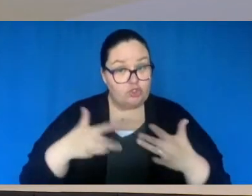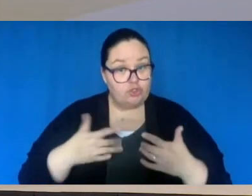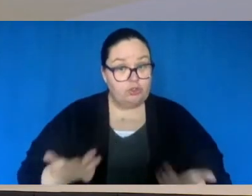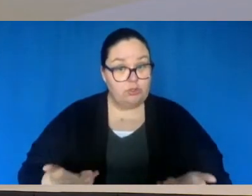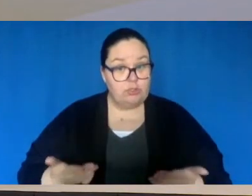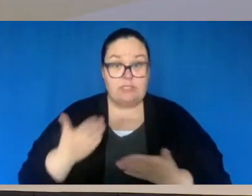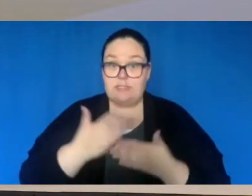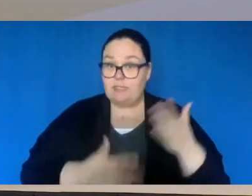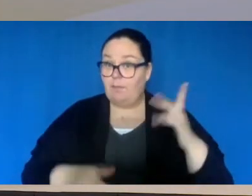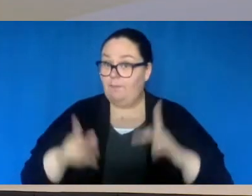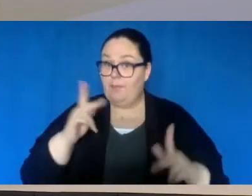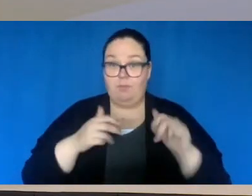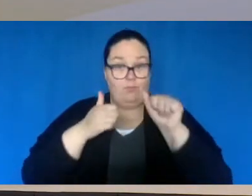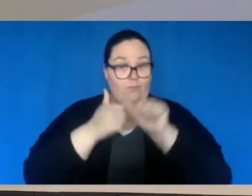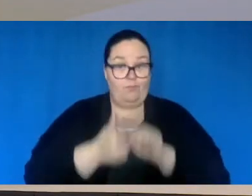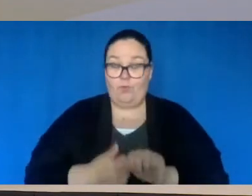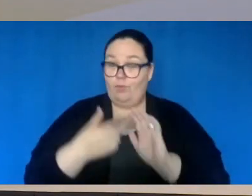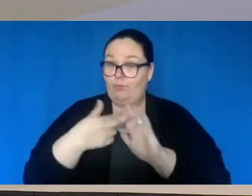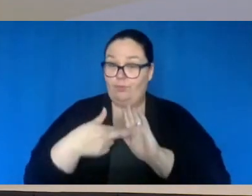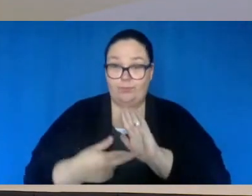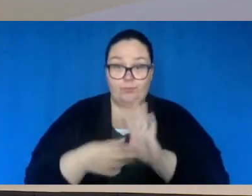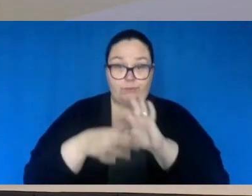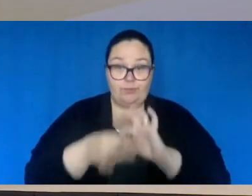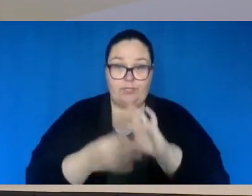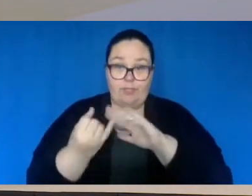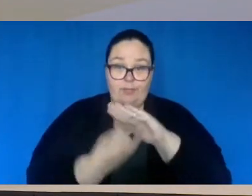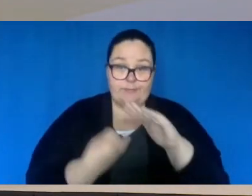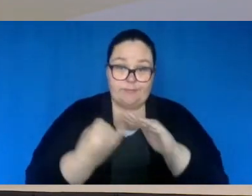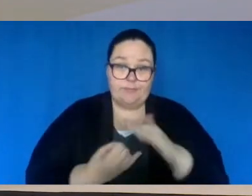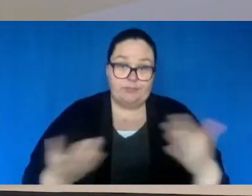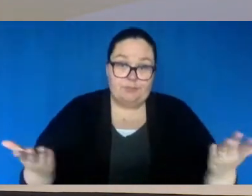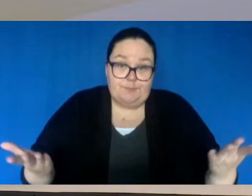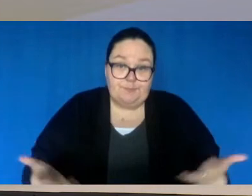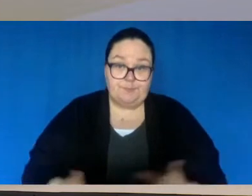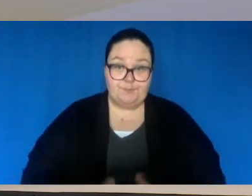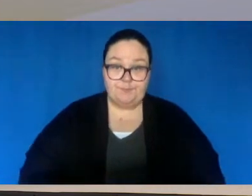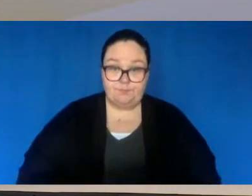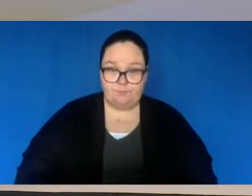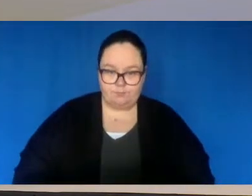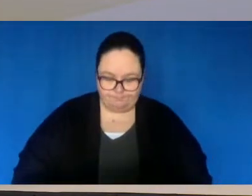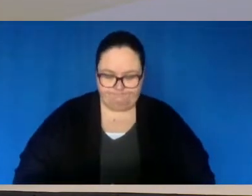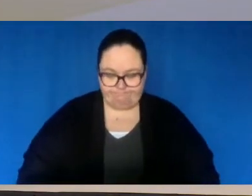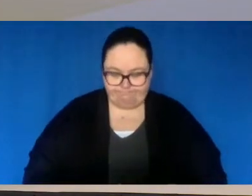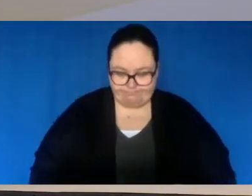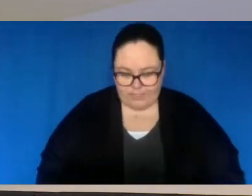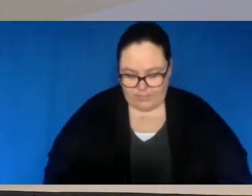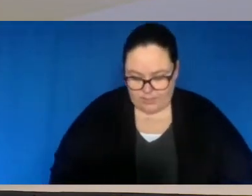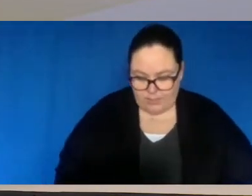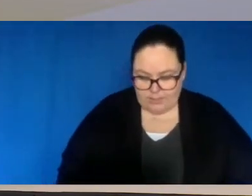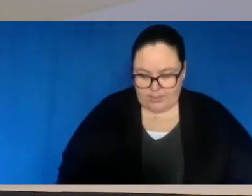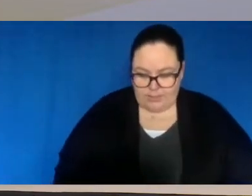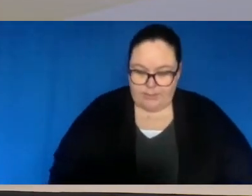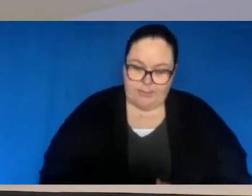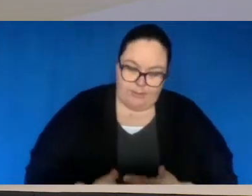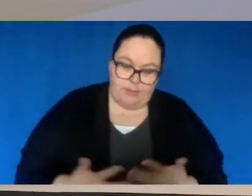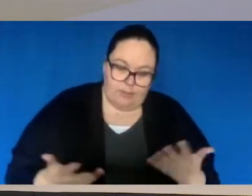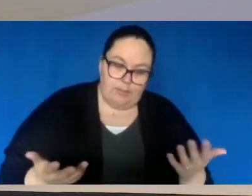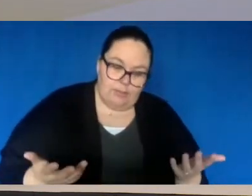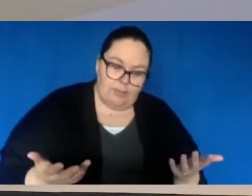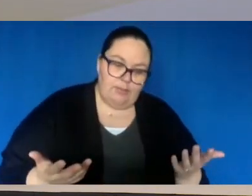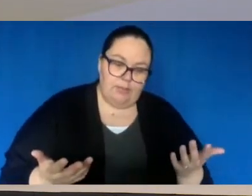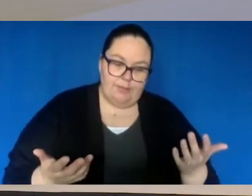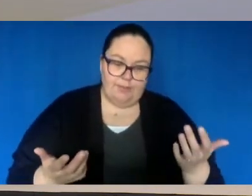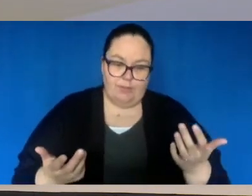are not following self-isolation regulations here? Well, Louise, I think we've been talking about